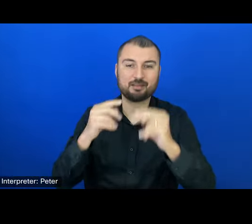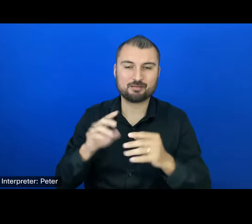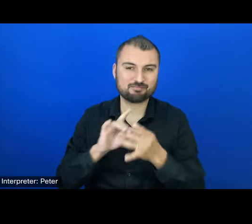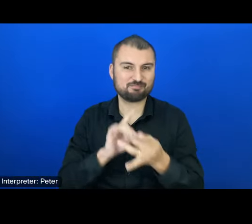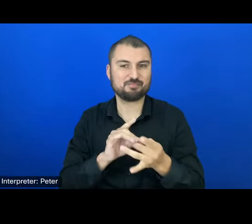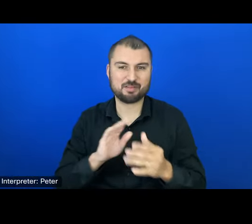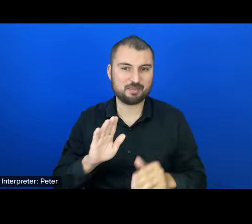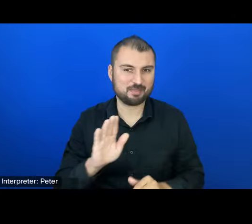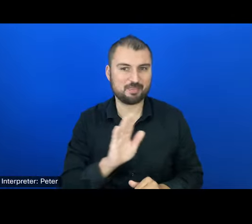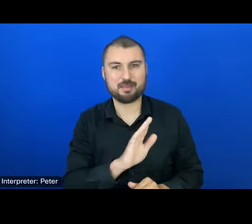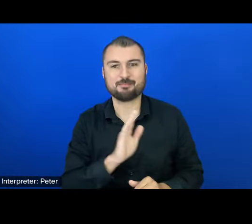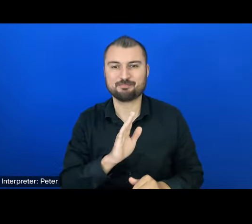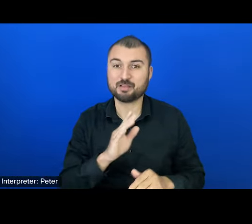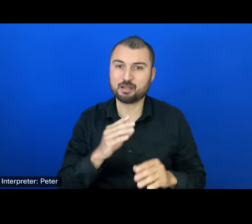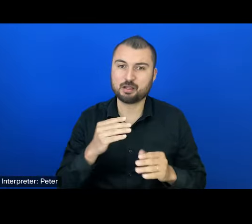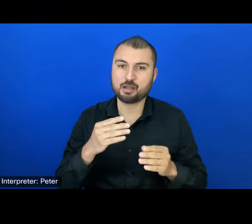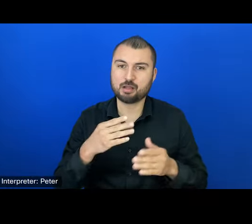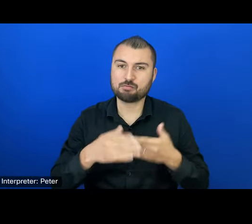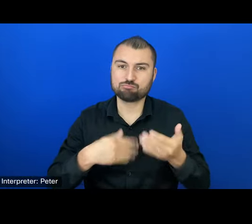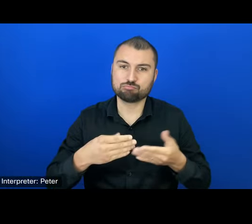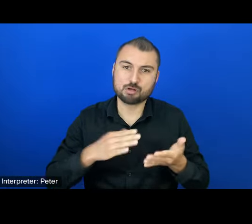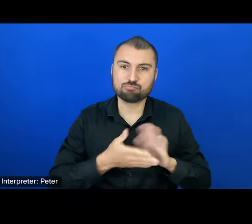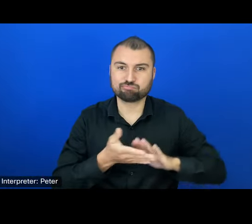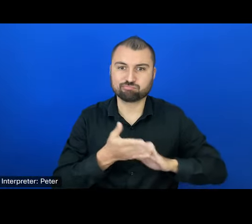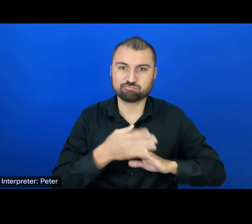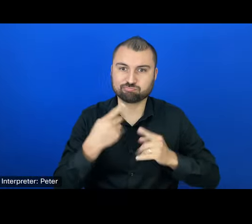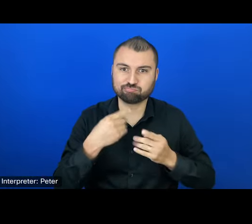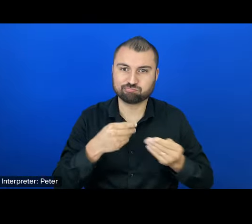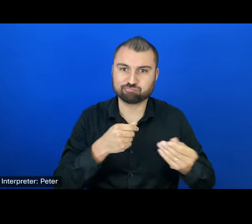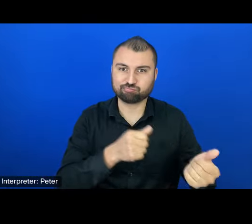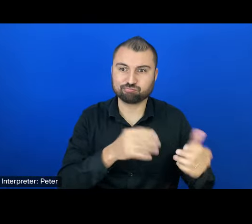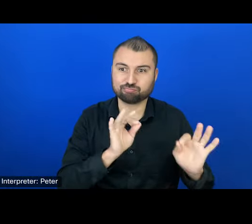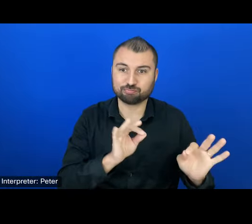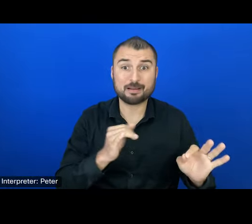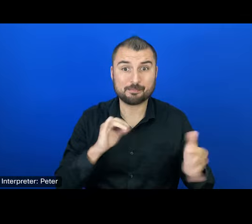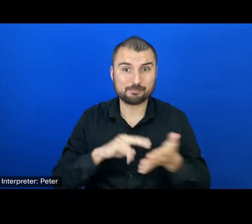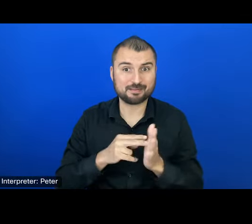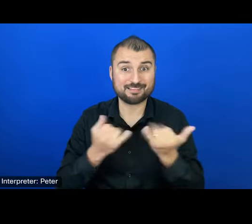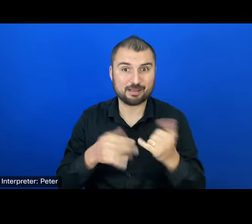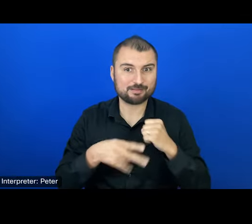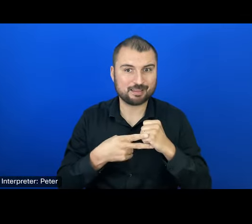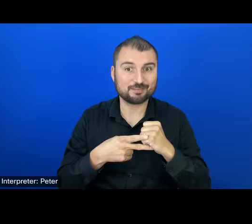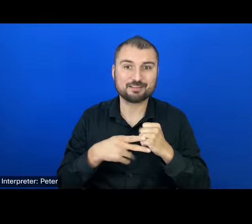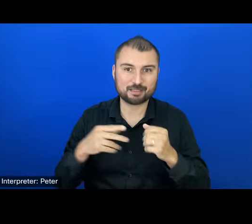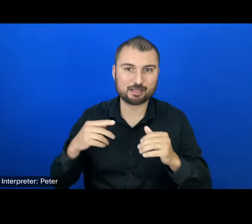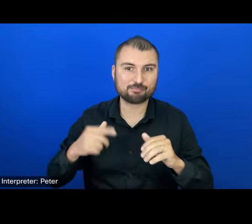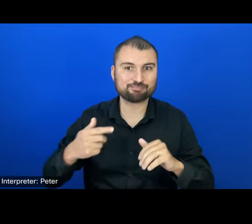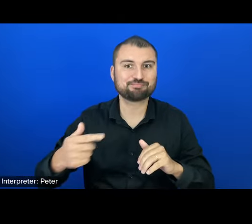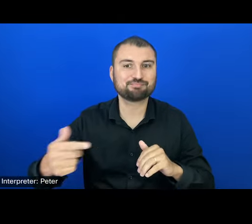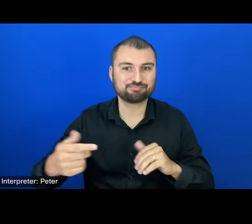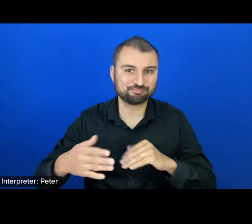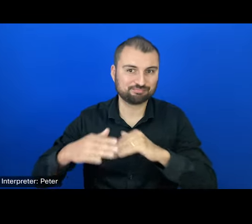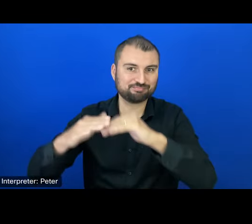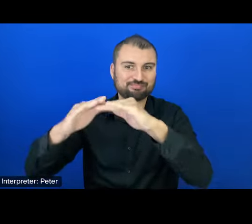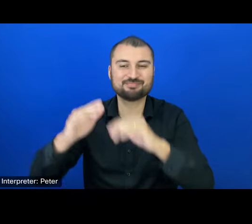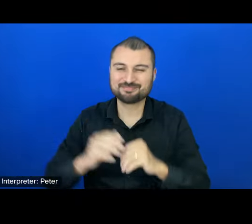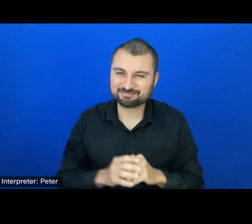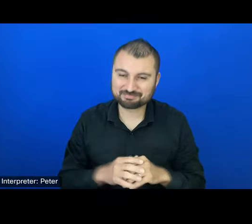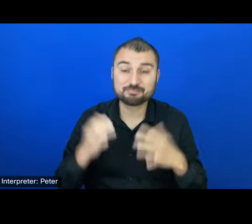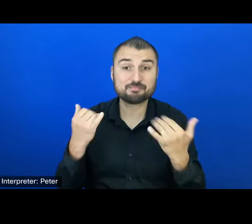of efficiencies, and so there's some savings there, and I'm passing them on. So that means that